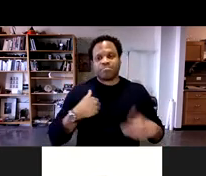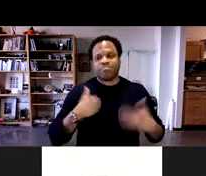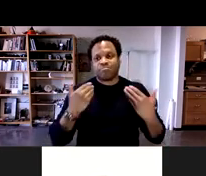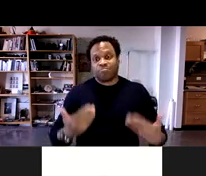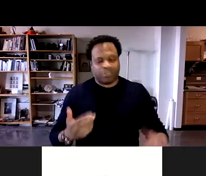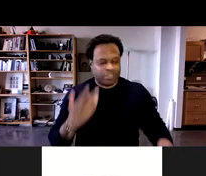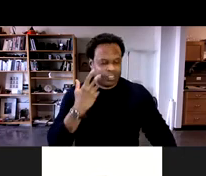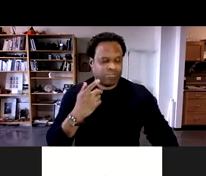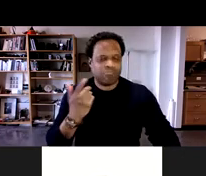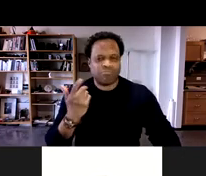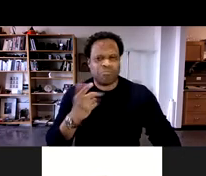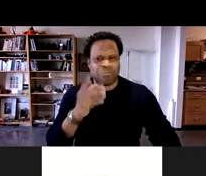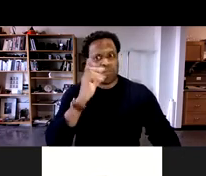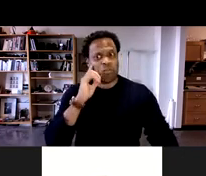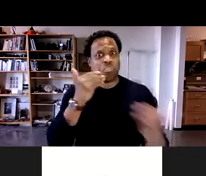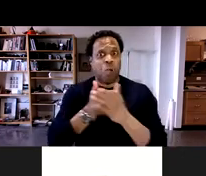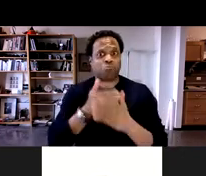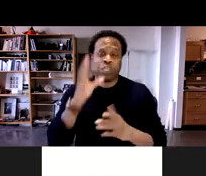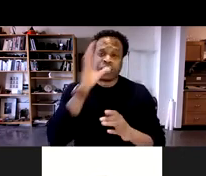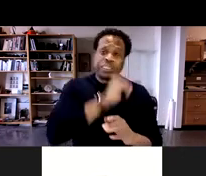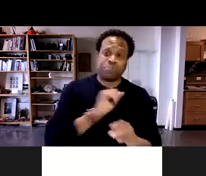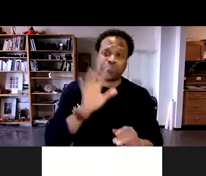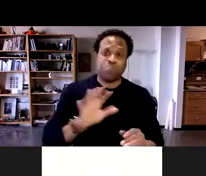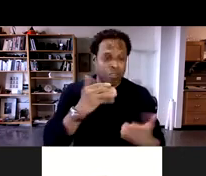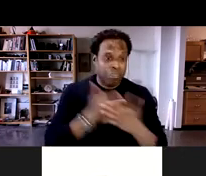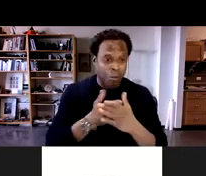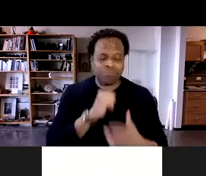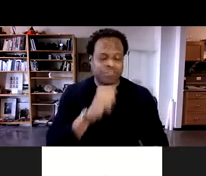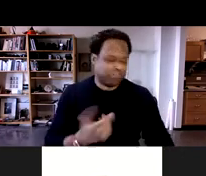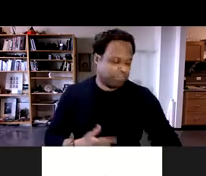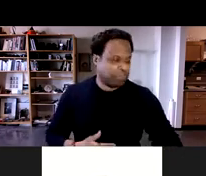Okay, so I'm going to go ahead,